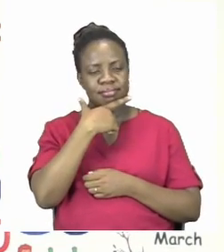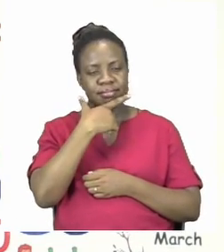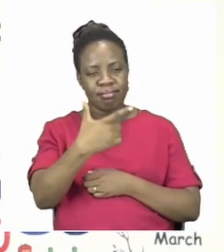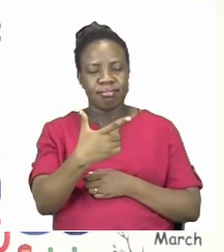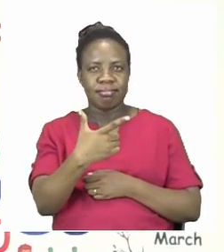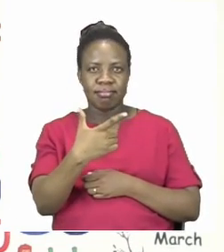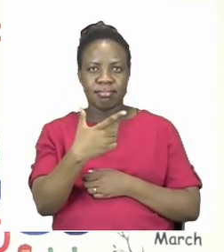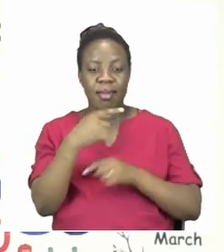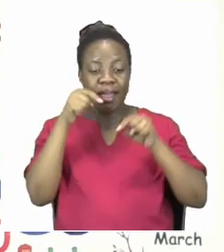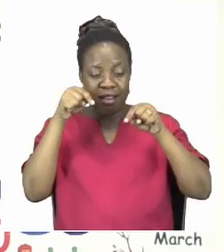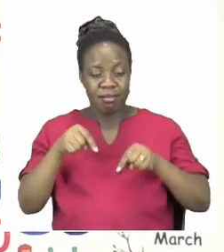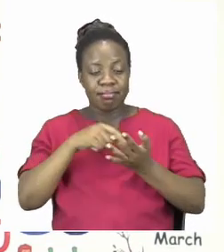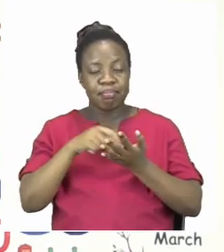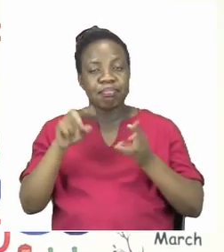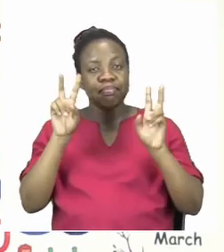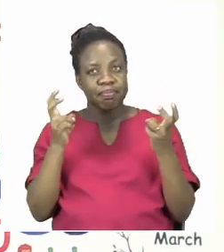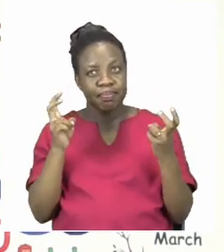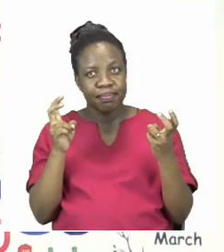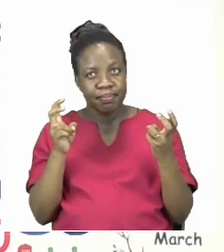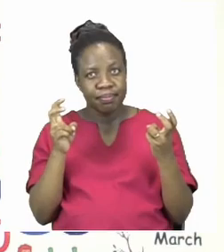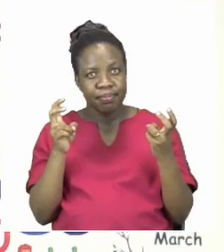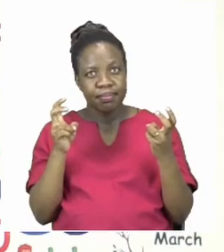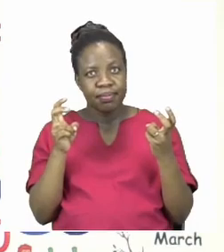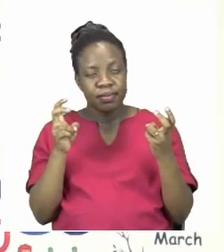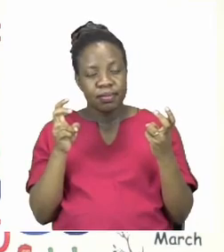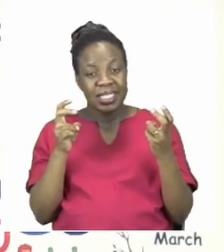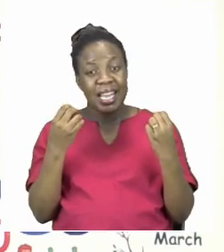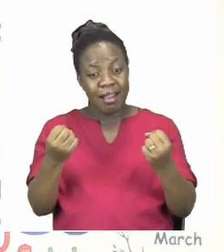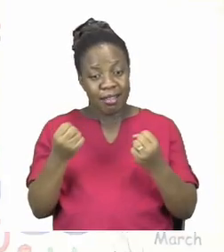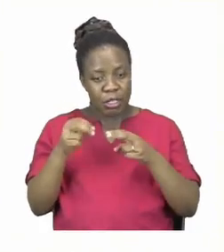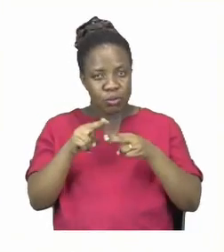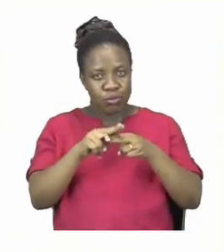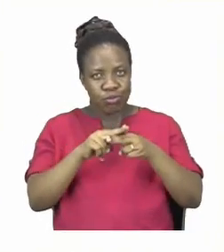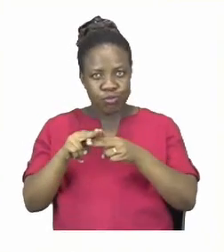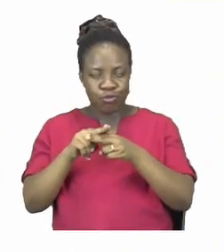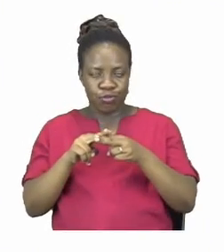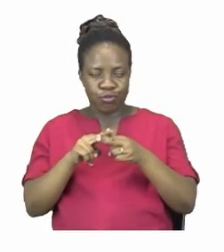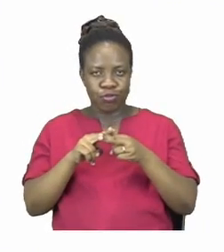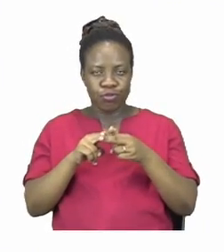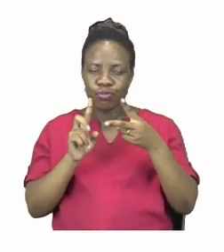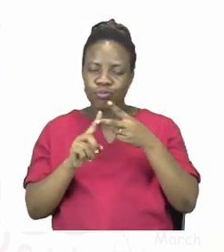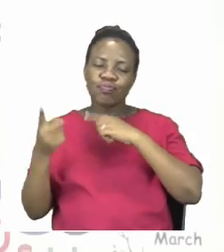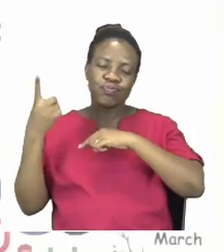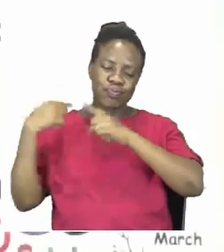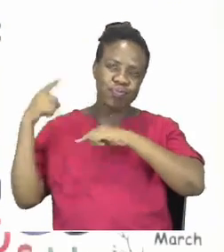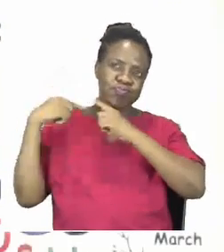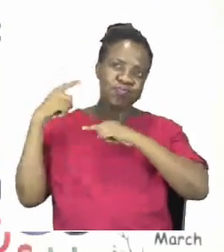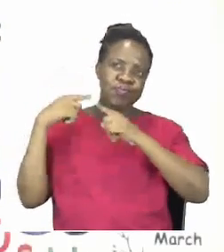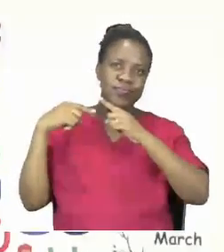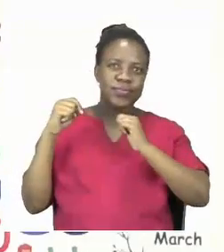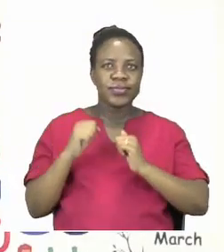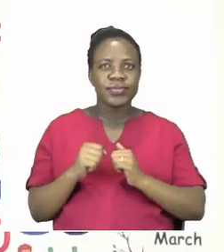today. Our theme this week is uses of energy and